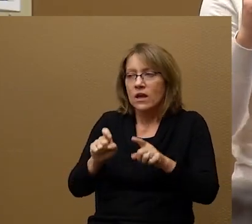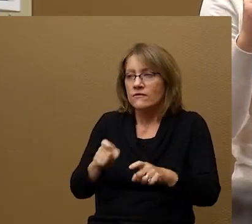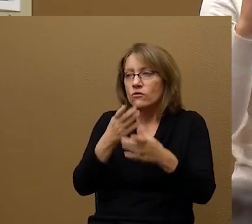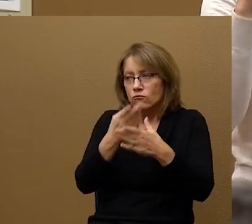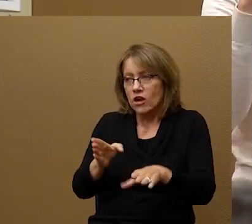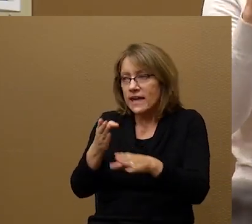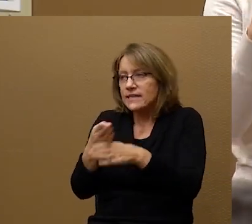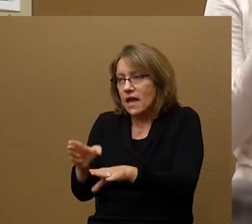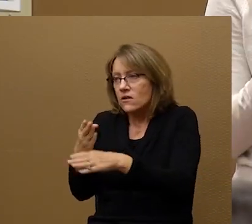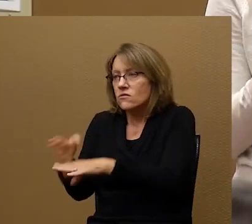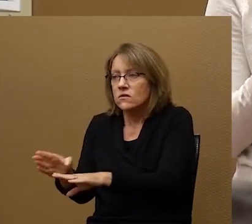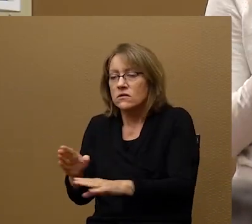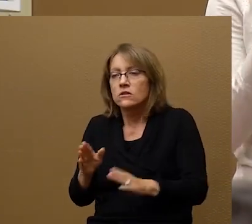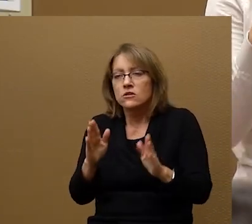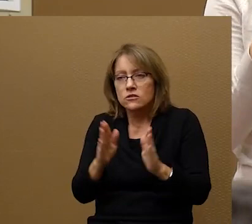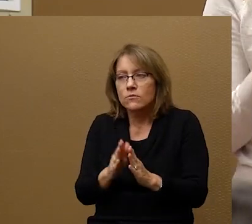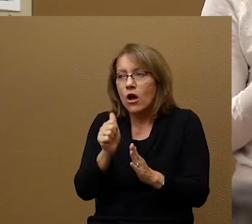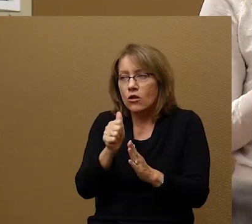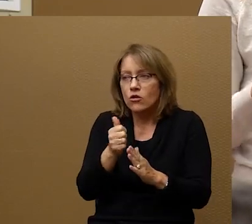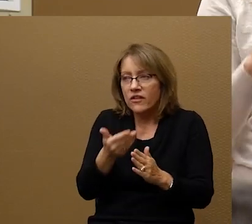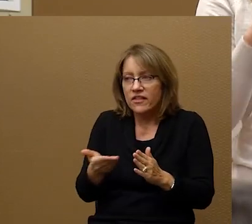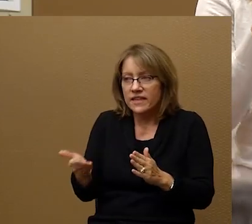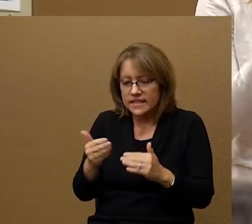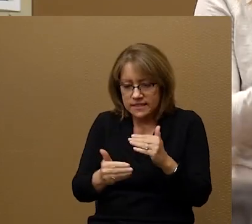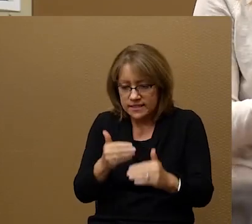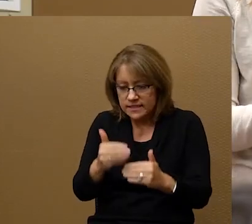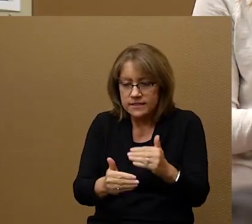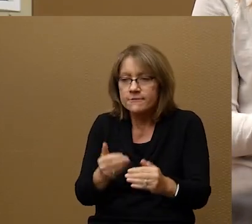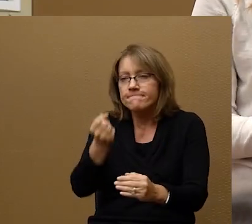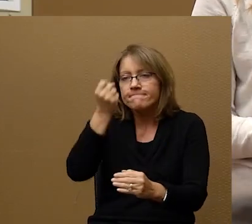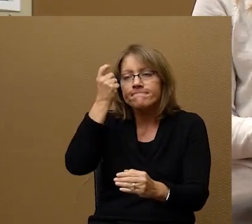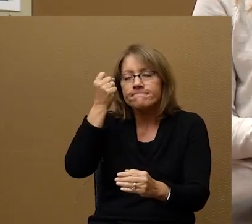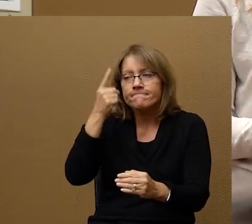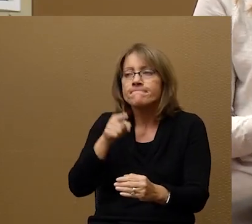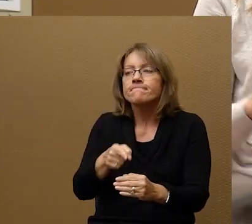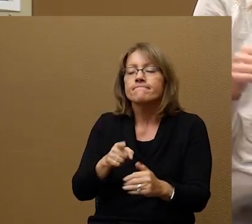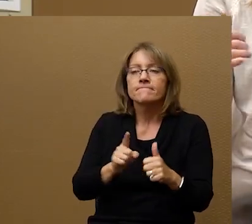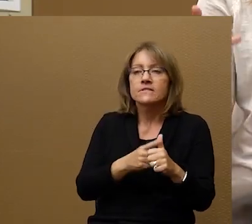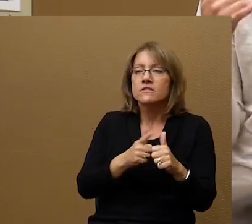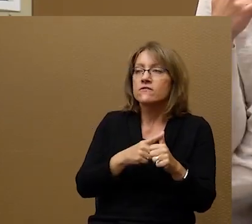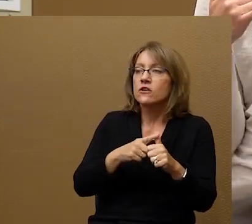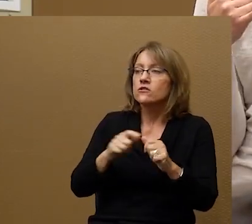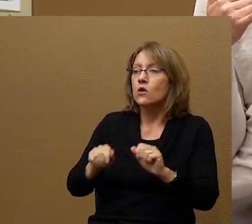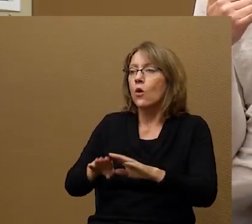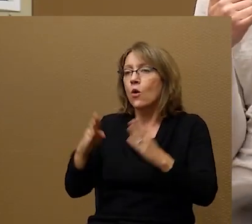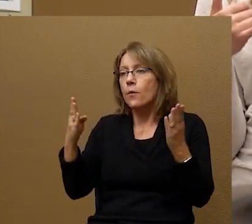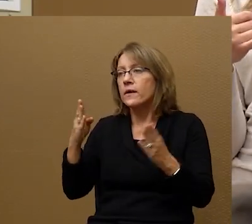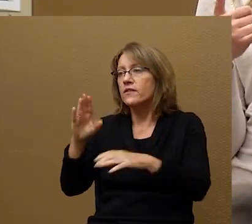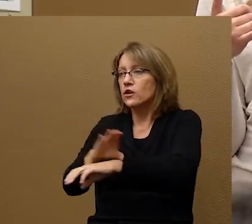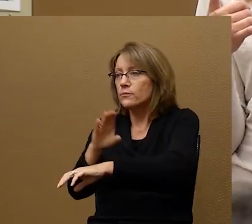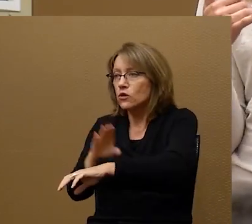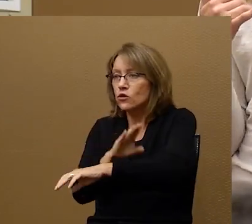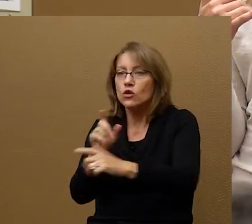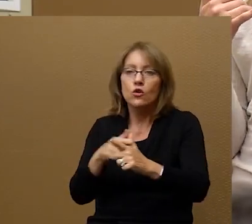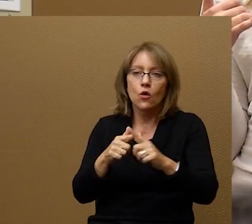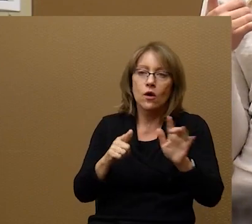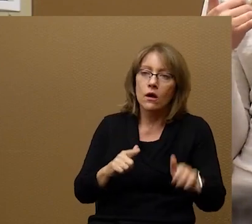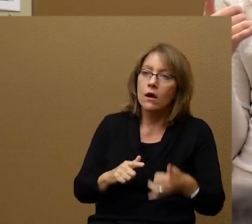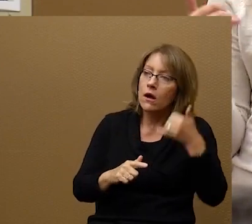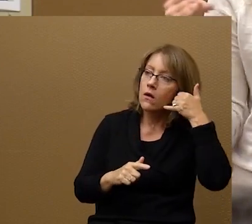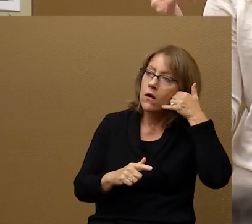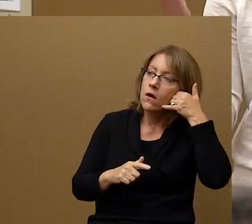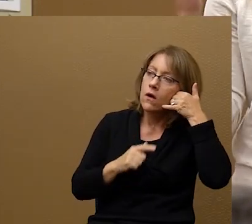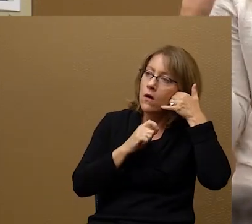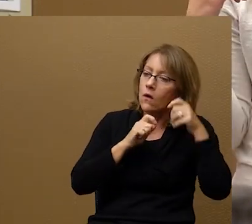the task into smaller steps that are meaningful. First, you need to pull up a web browser, or you need to pick up a phone. You need to call